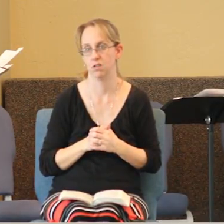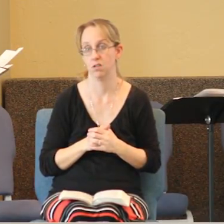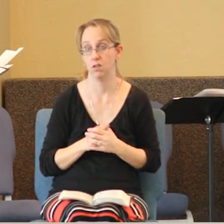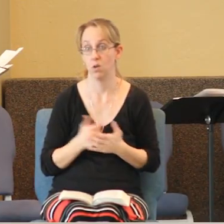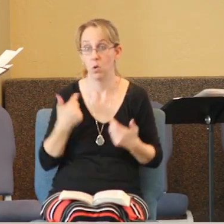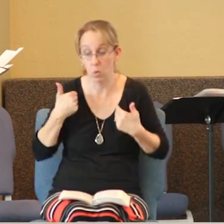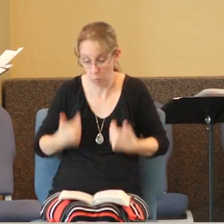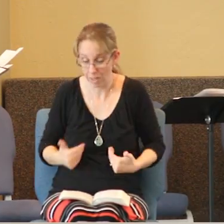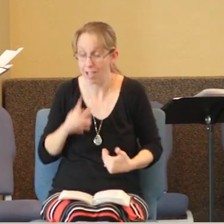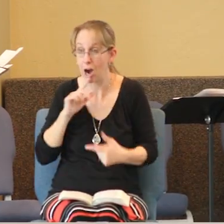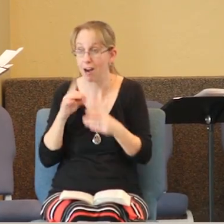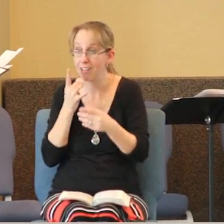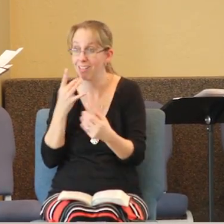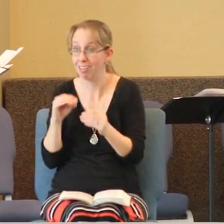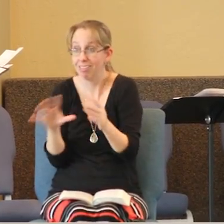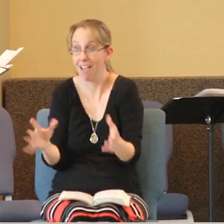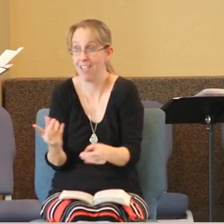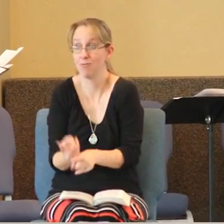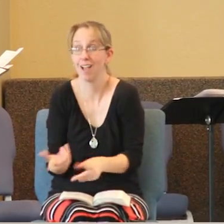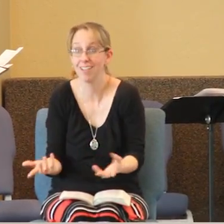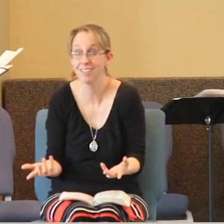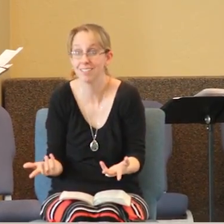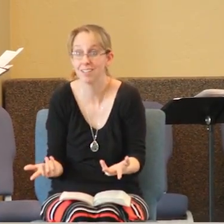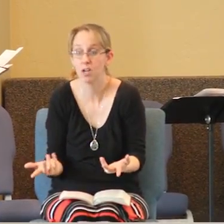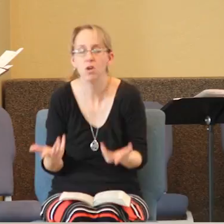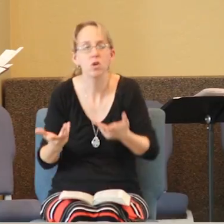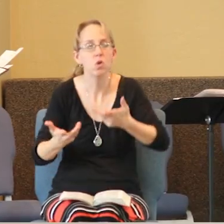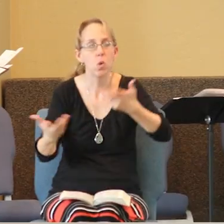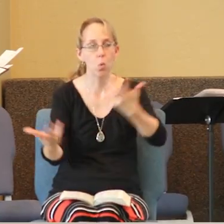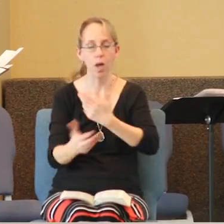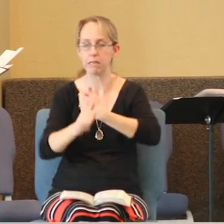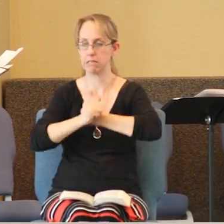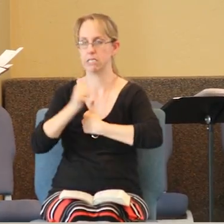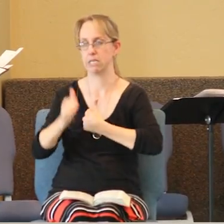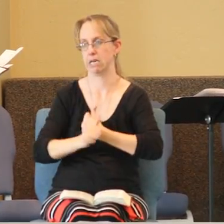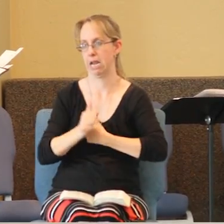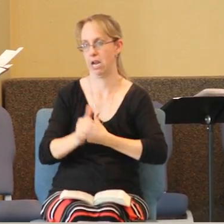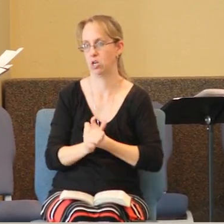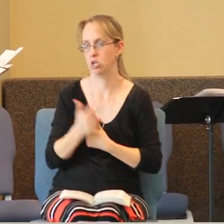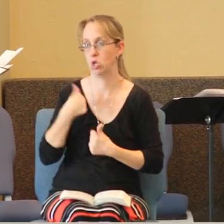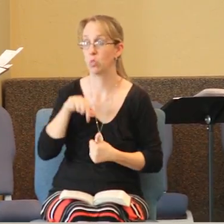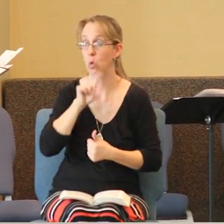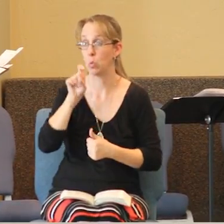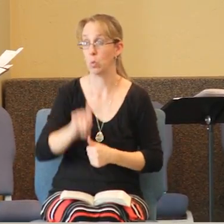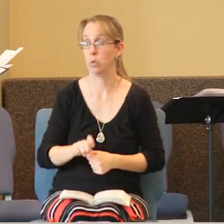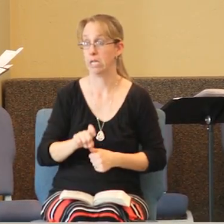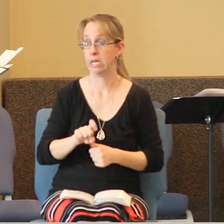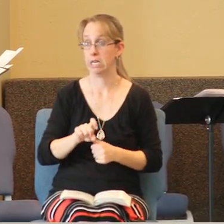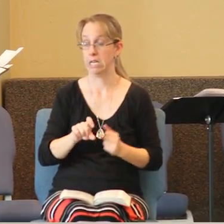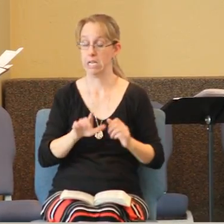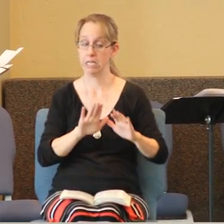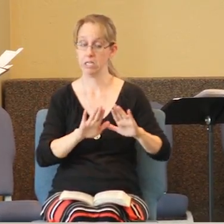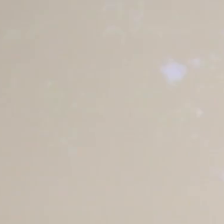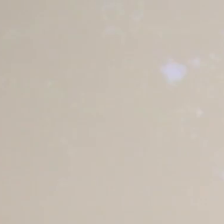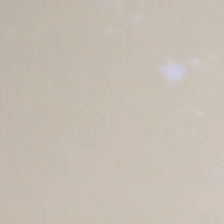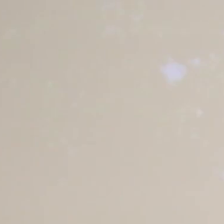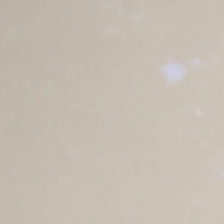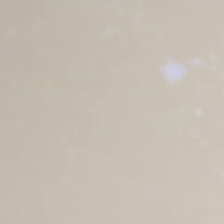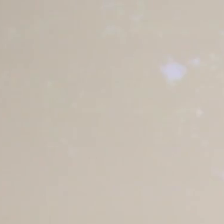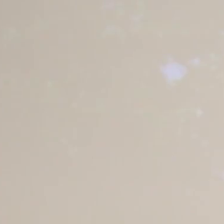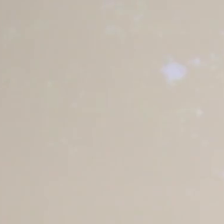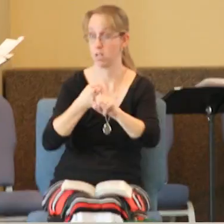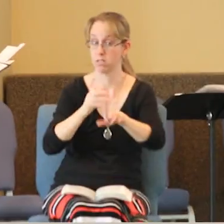We're light, right? So what's the danger that we need to be purveying to our